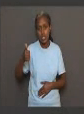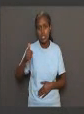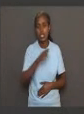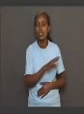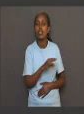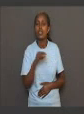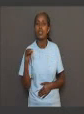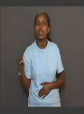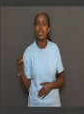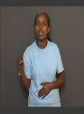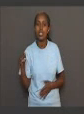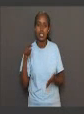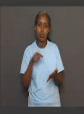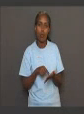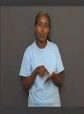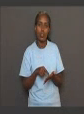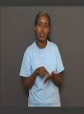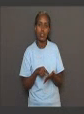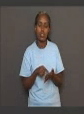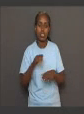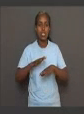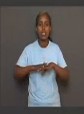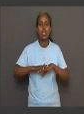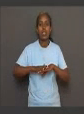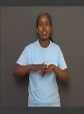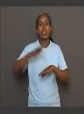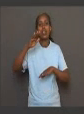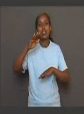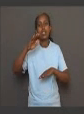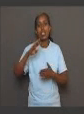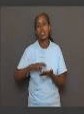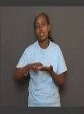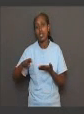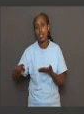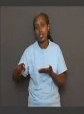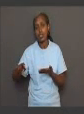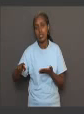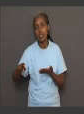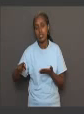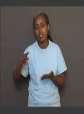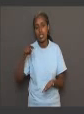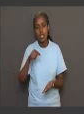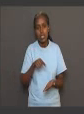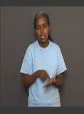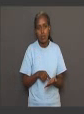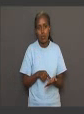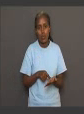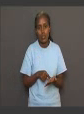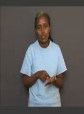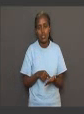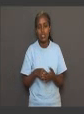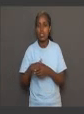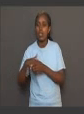origin and the point is greater than the radius, the point